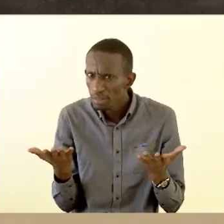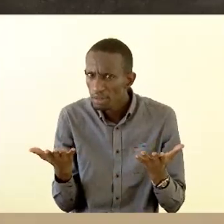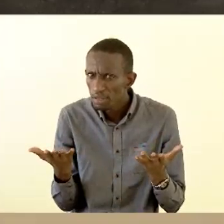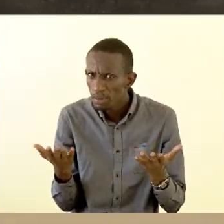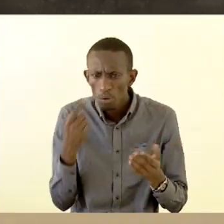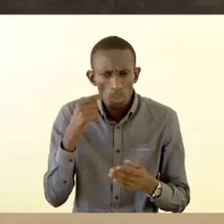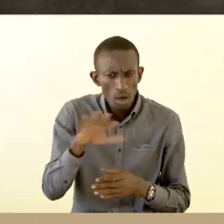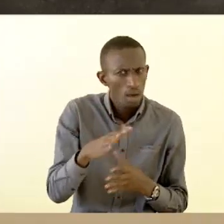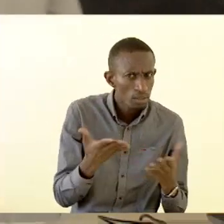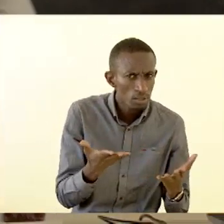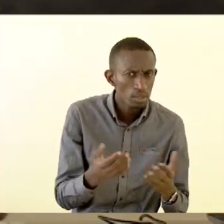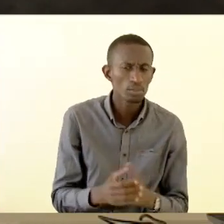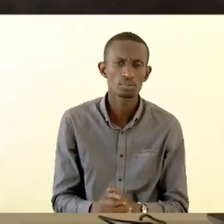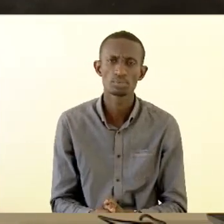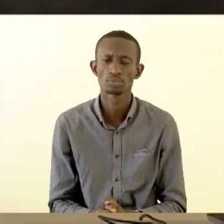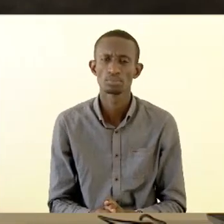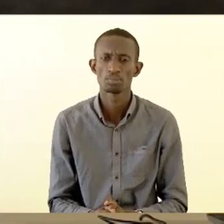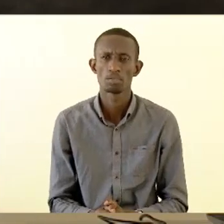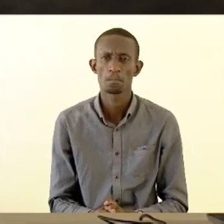it in the nucleus.